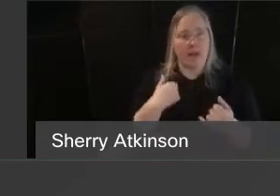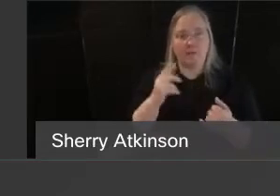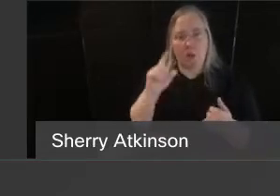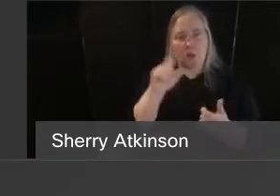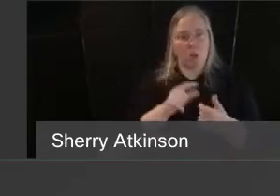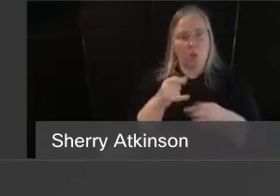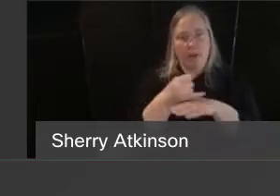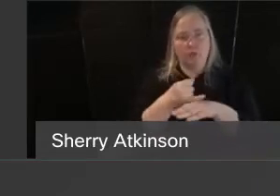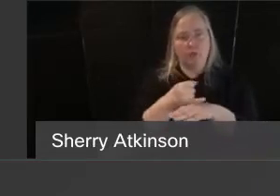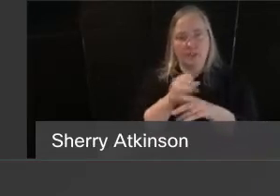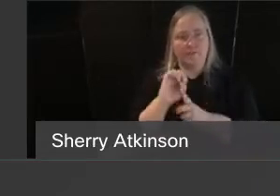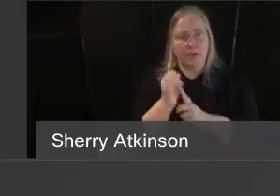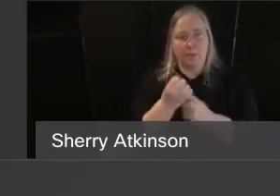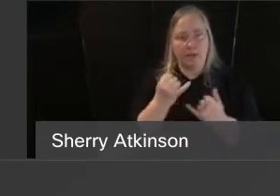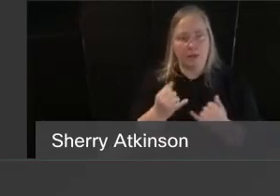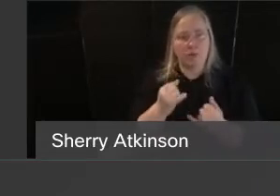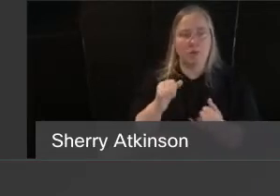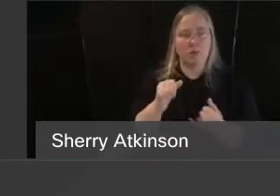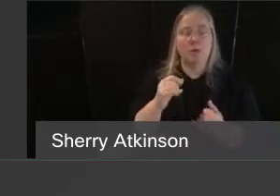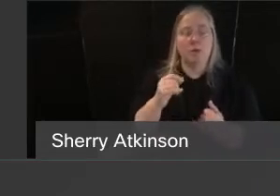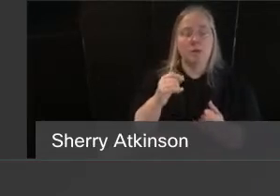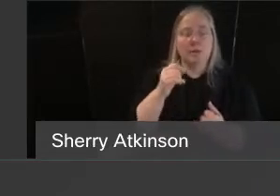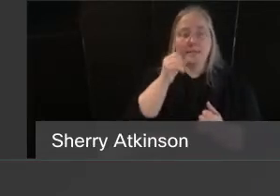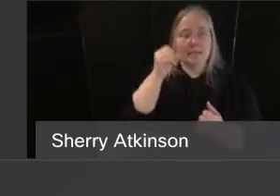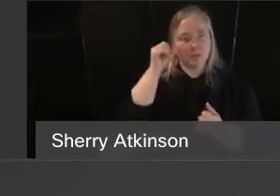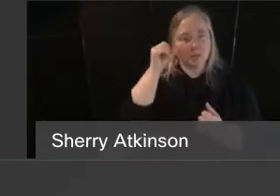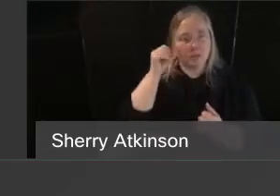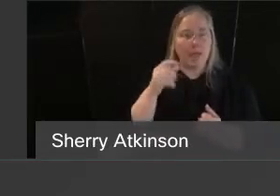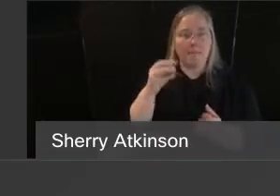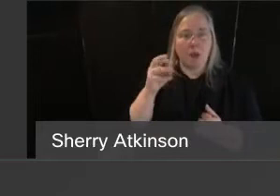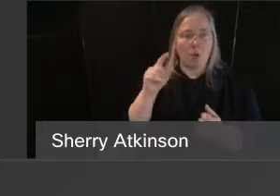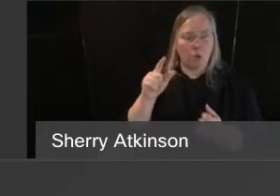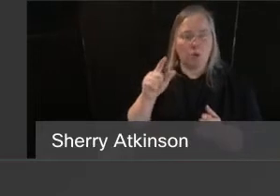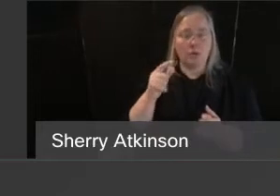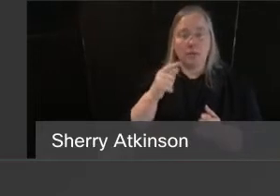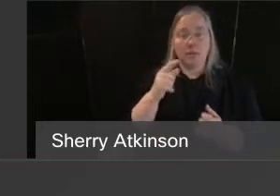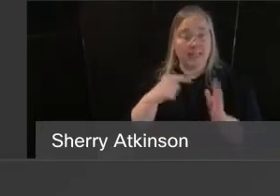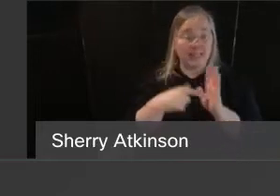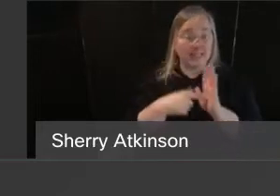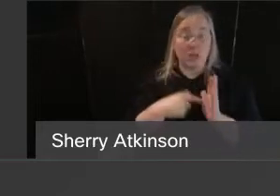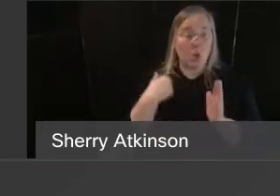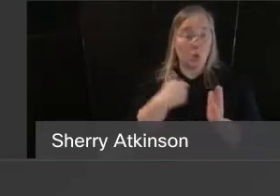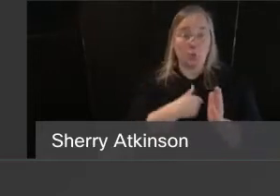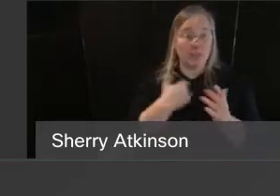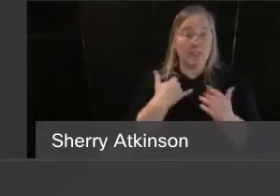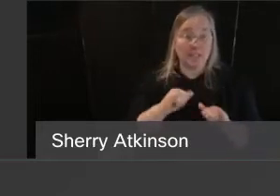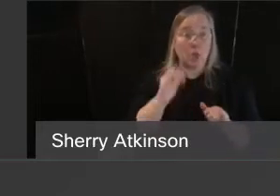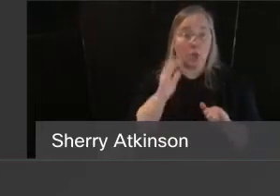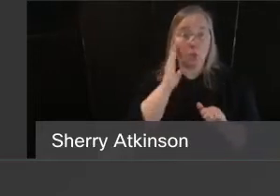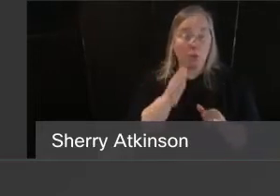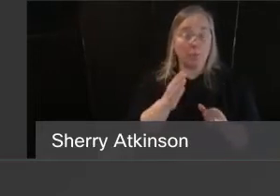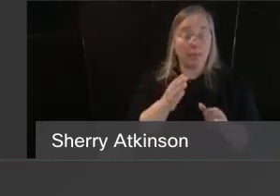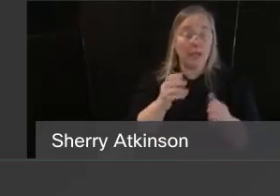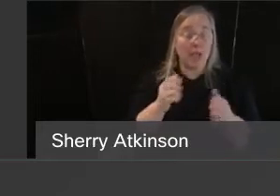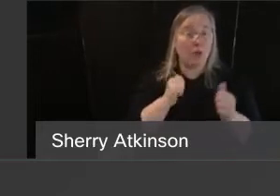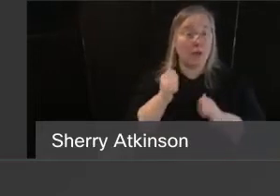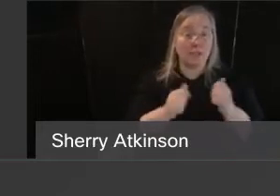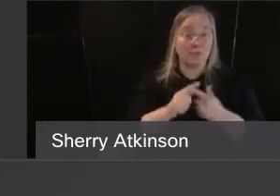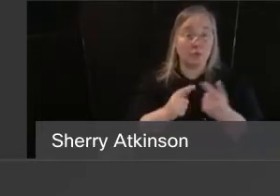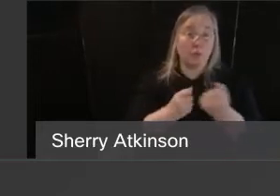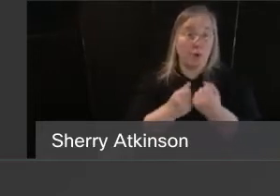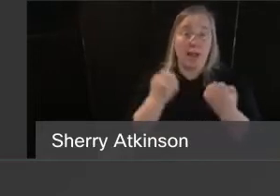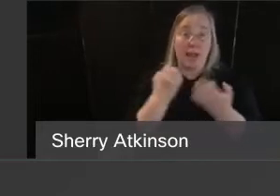yesterday, Chairman Powell indicated that they would still continue to be aggressive in terms of supporting the economic recovery, which is good